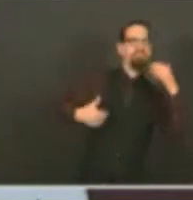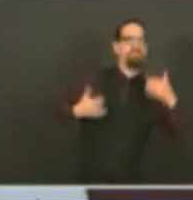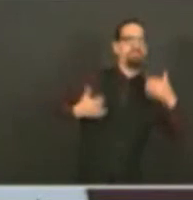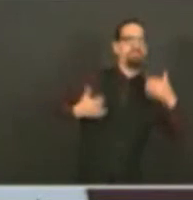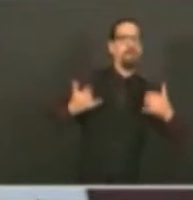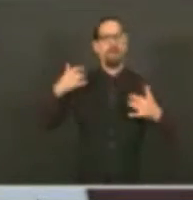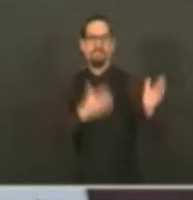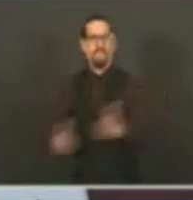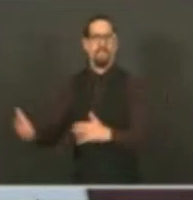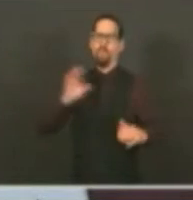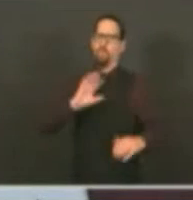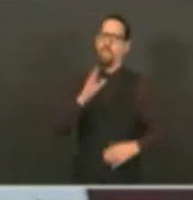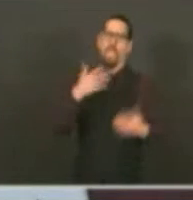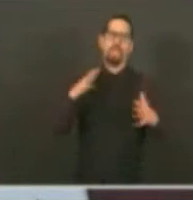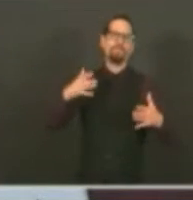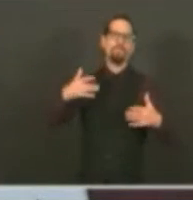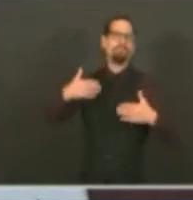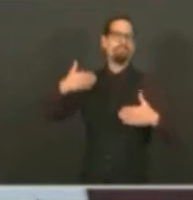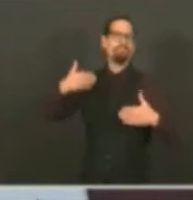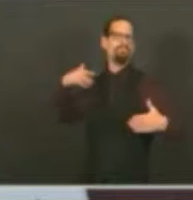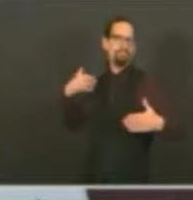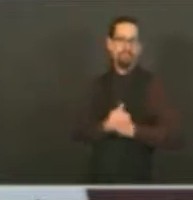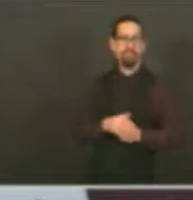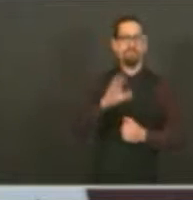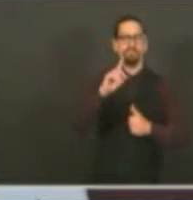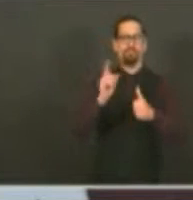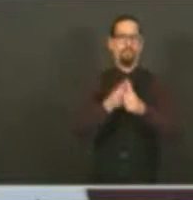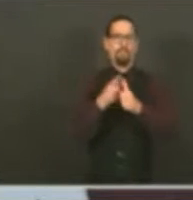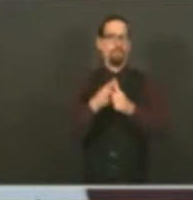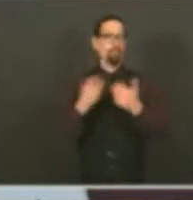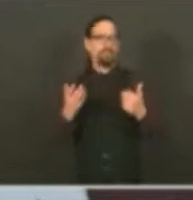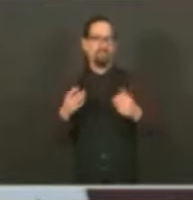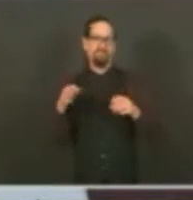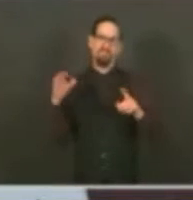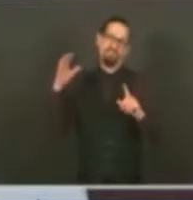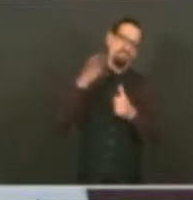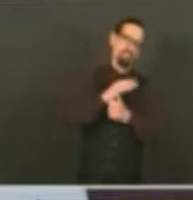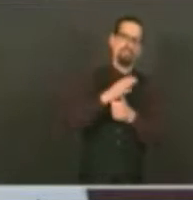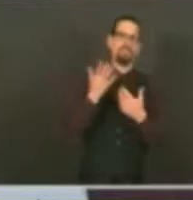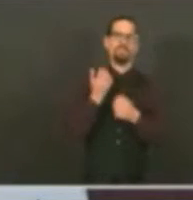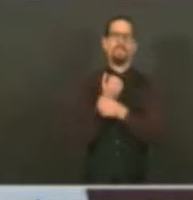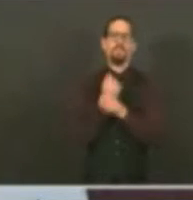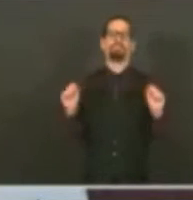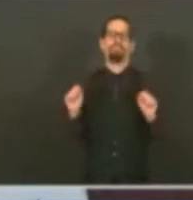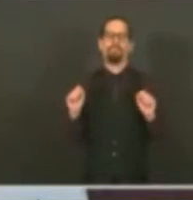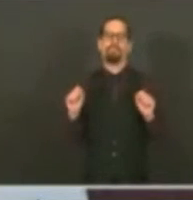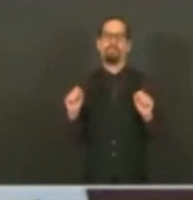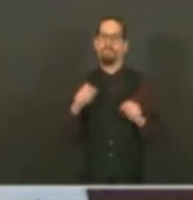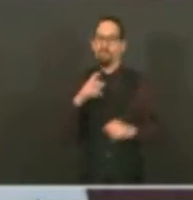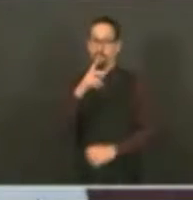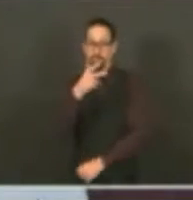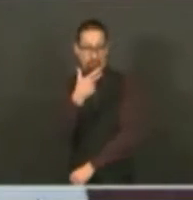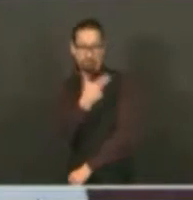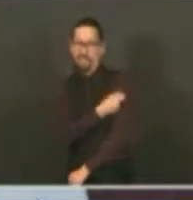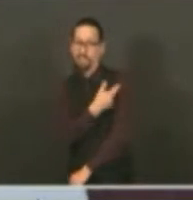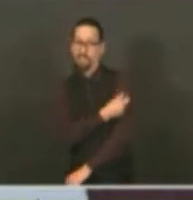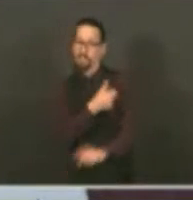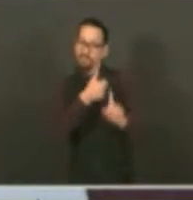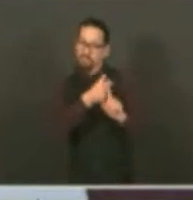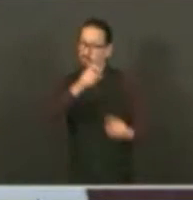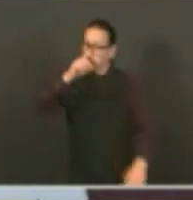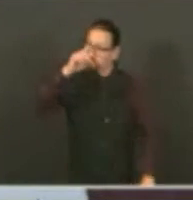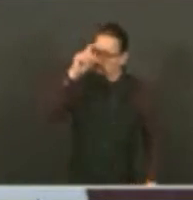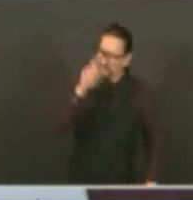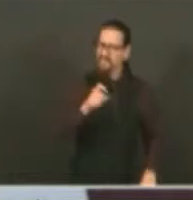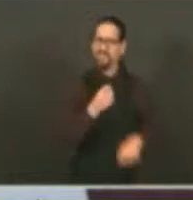emphasize that. The state is absolutely committed to ensuring that any vaccine is safe and effective before giving it to a single Rhode Islander. And I really mean